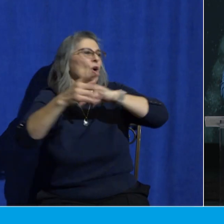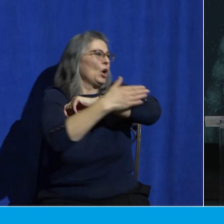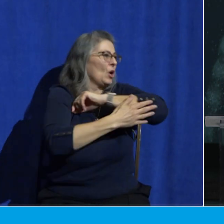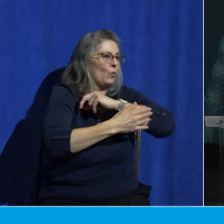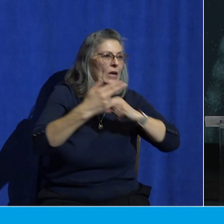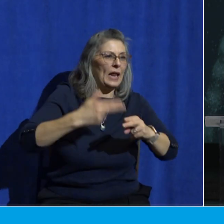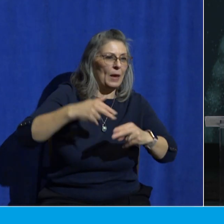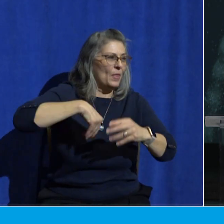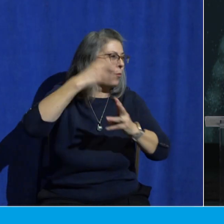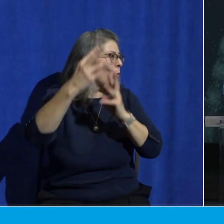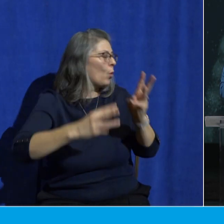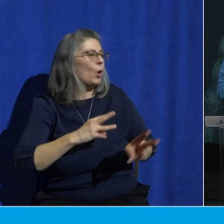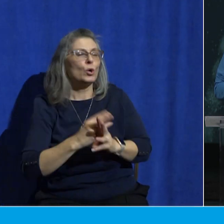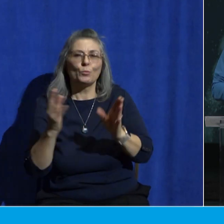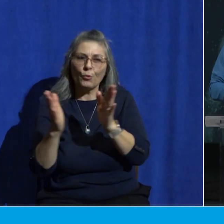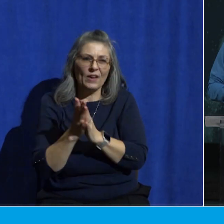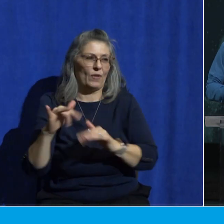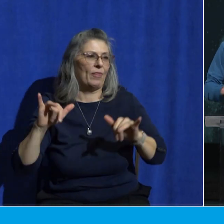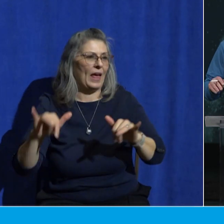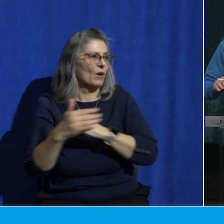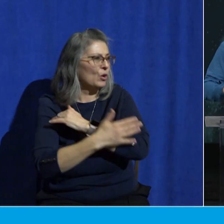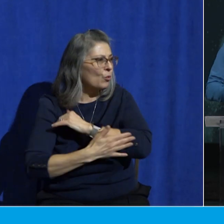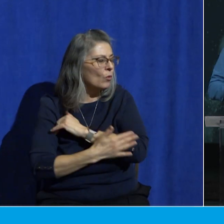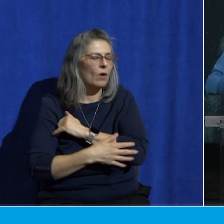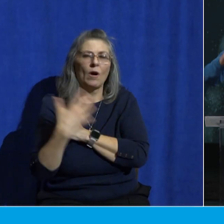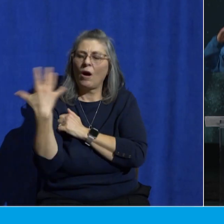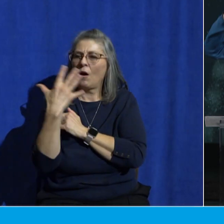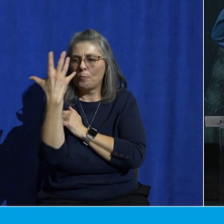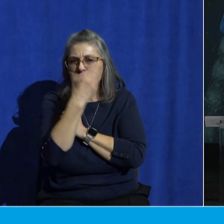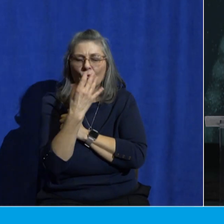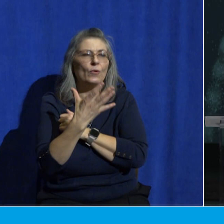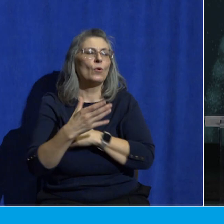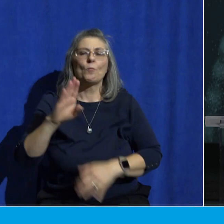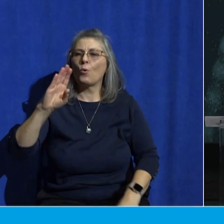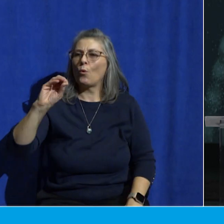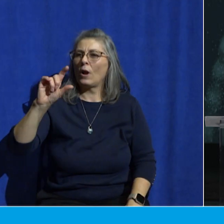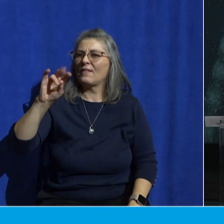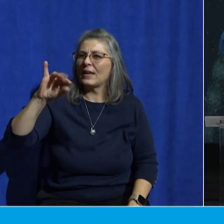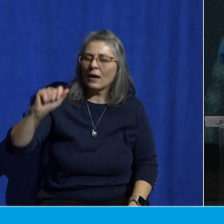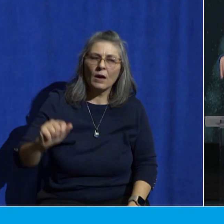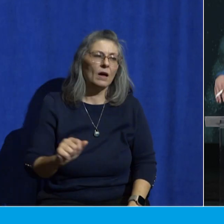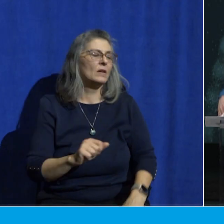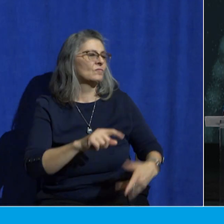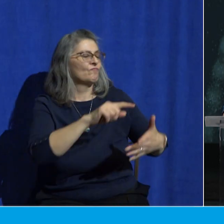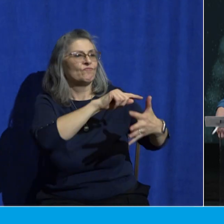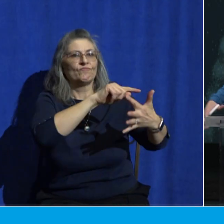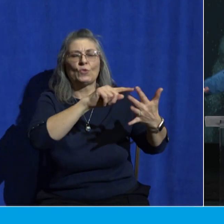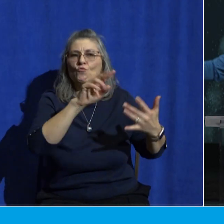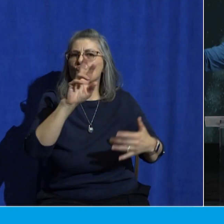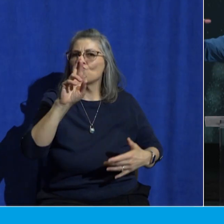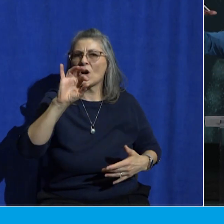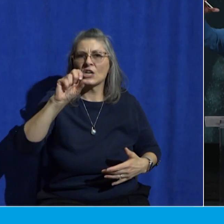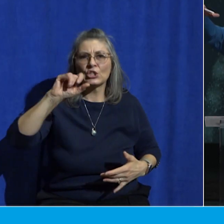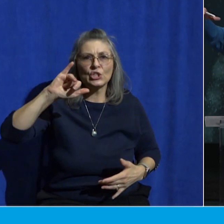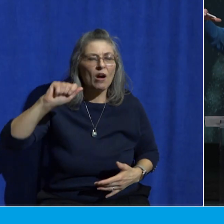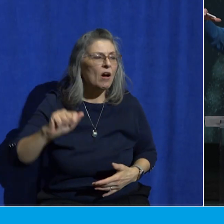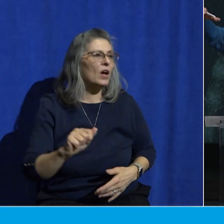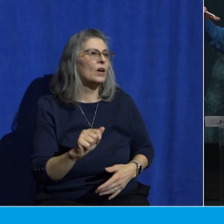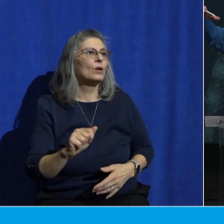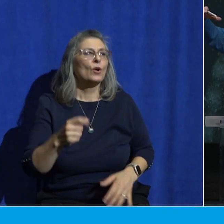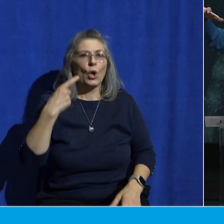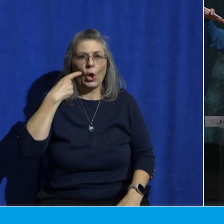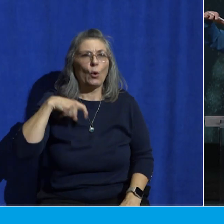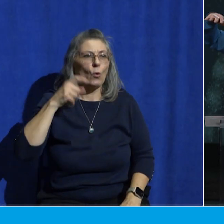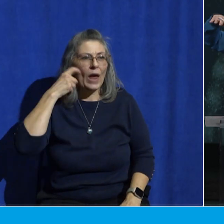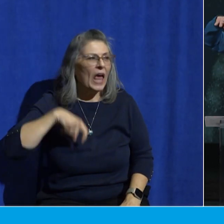them. It was so beautiful, from Bolivia to Qatar, from Russia to Ukraine,